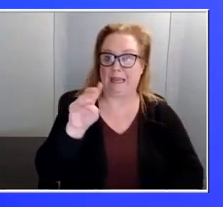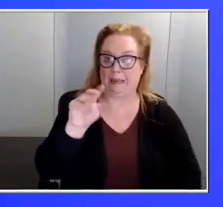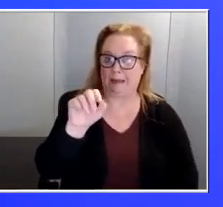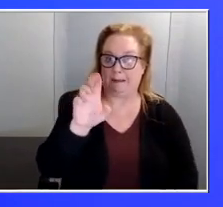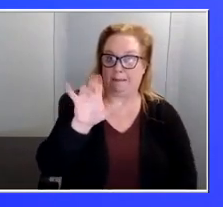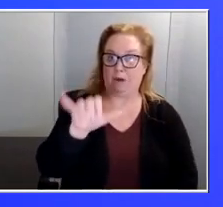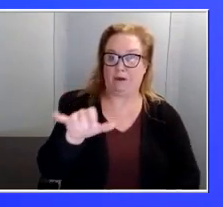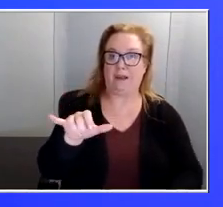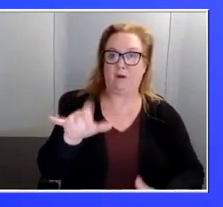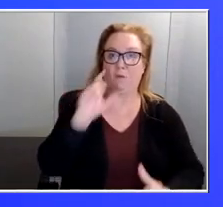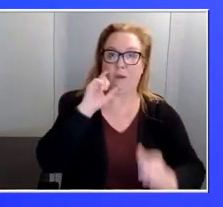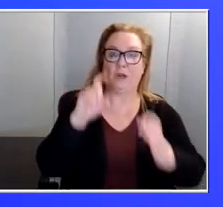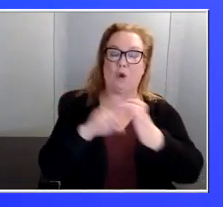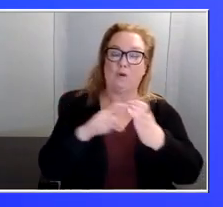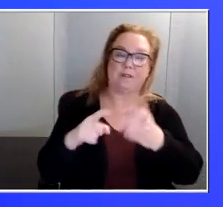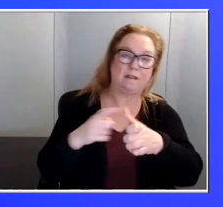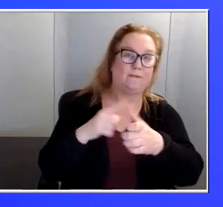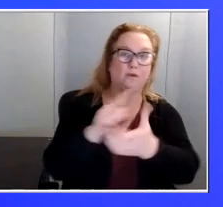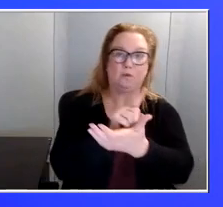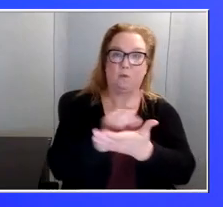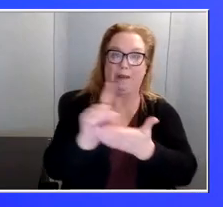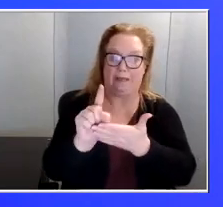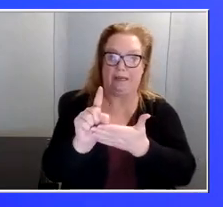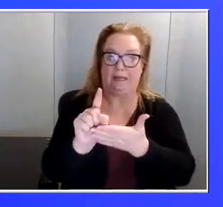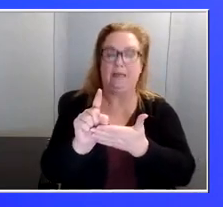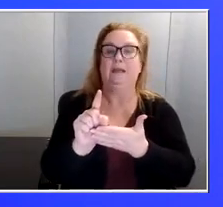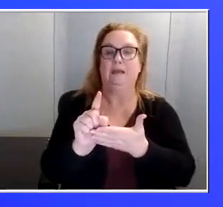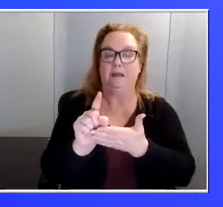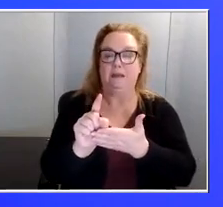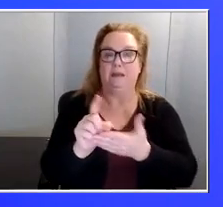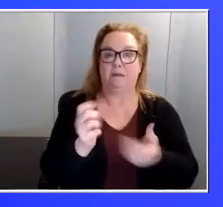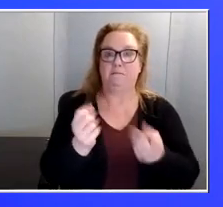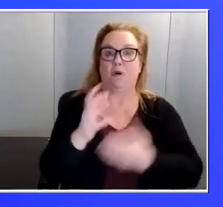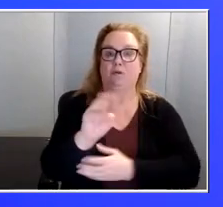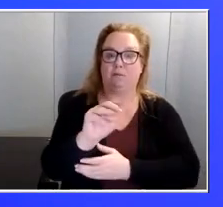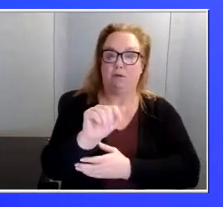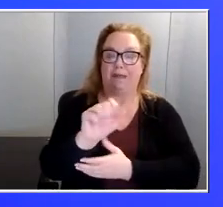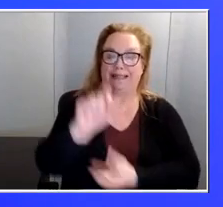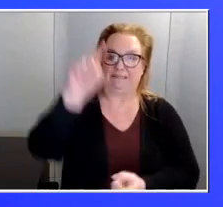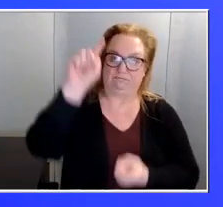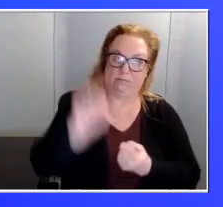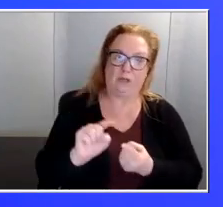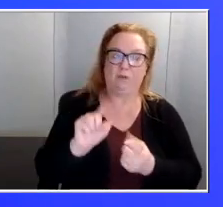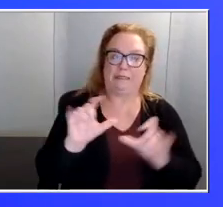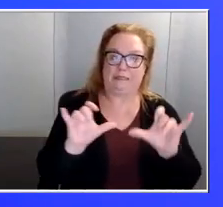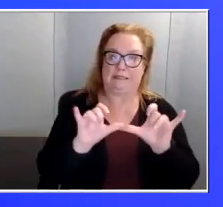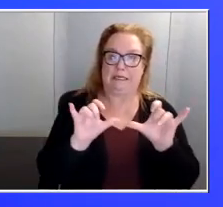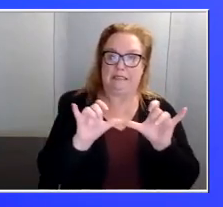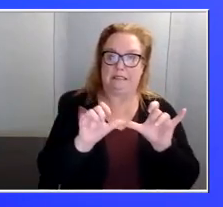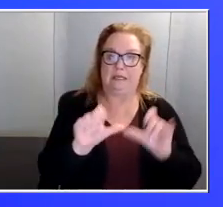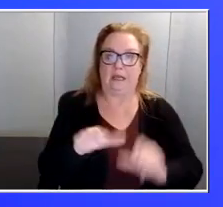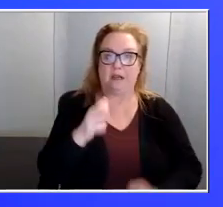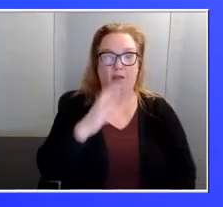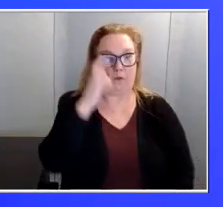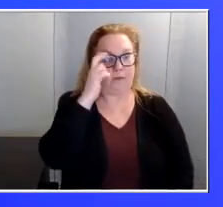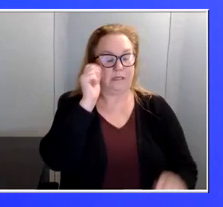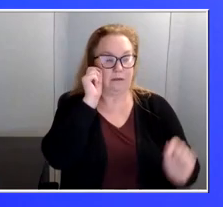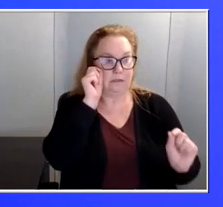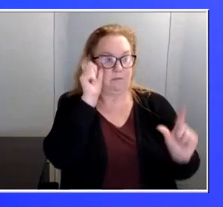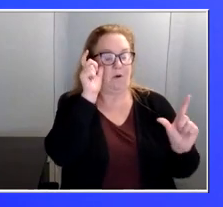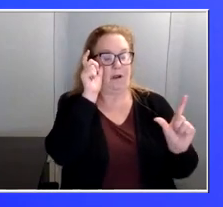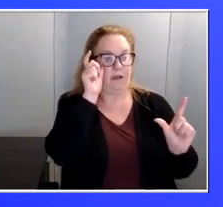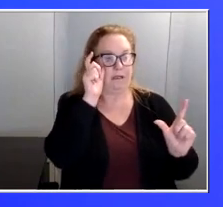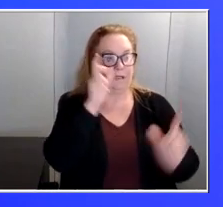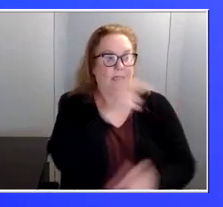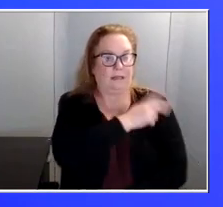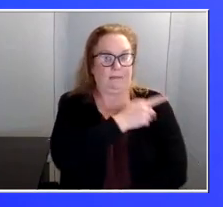first week, and we're talking about like multiple masses has decreased in size. Another reason also I was surprised that this patient got